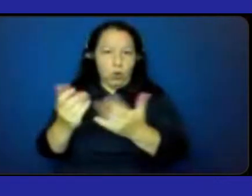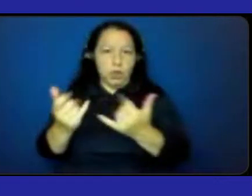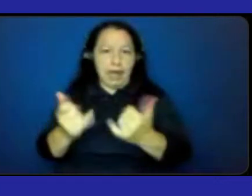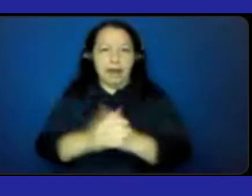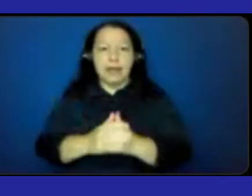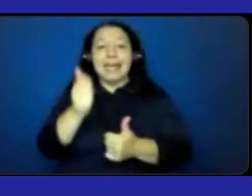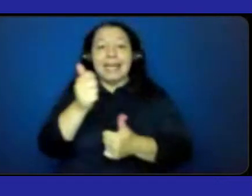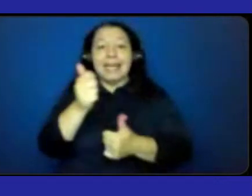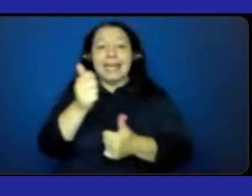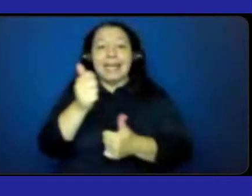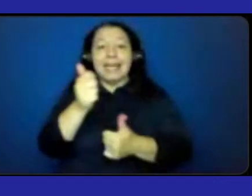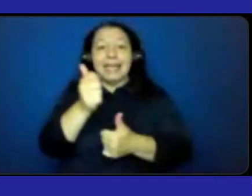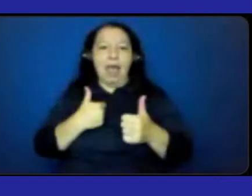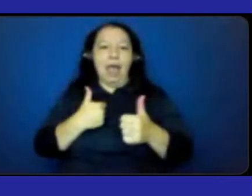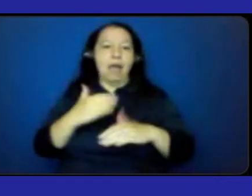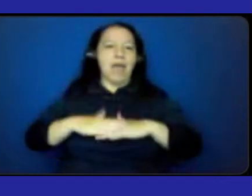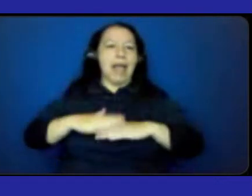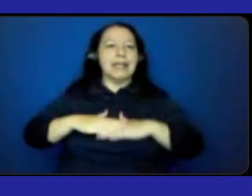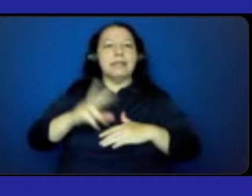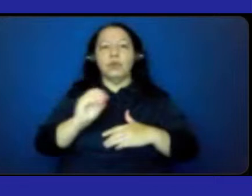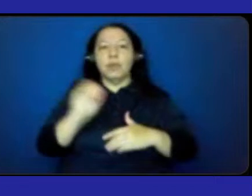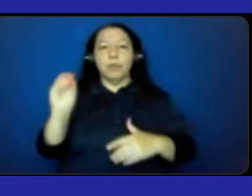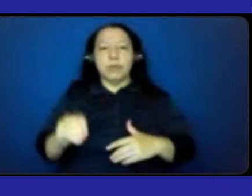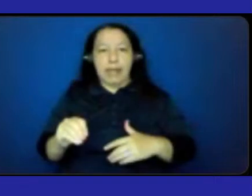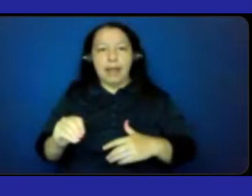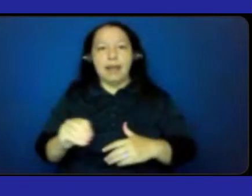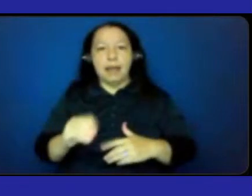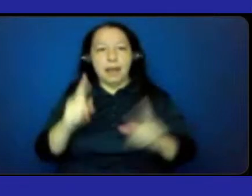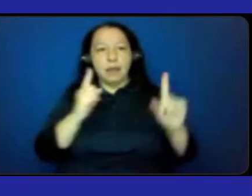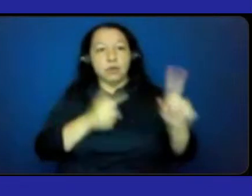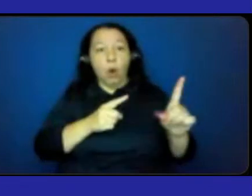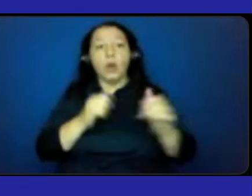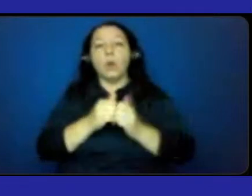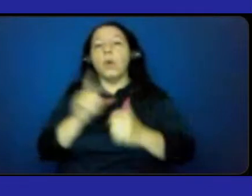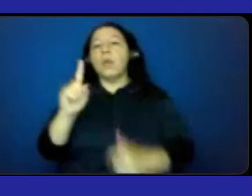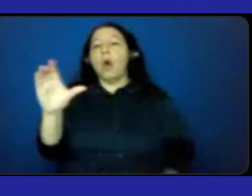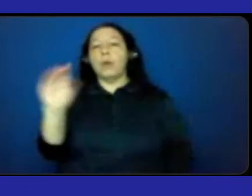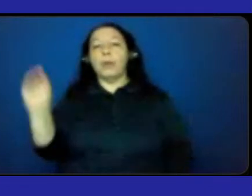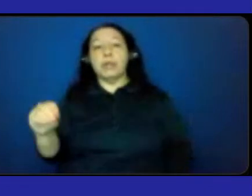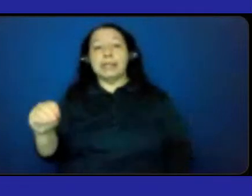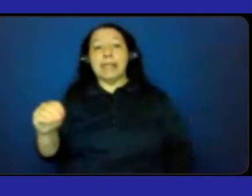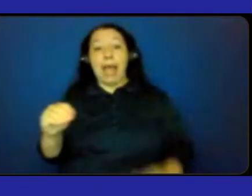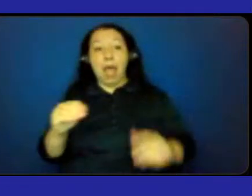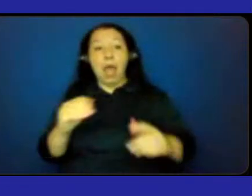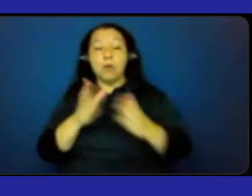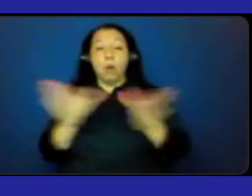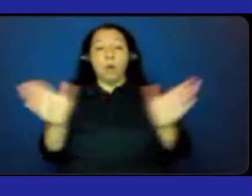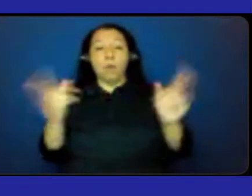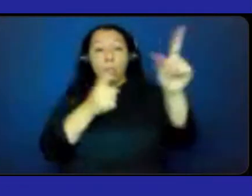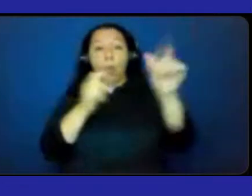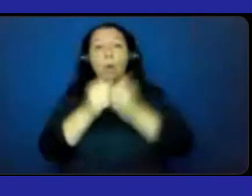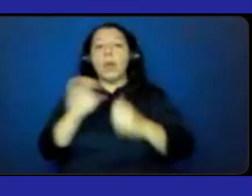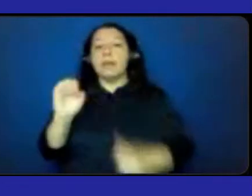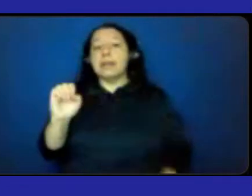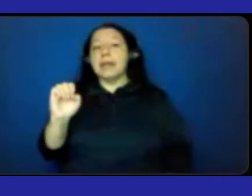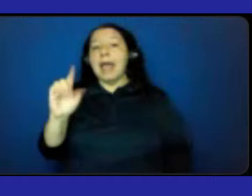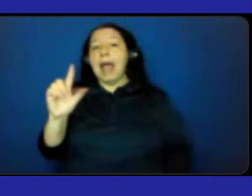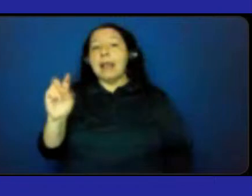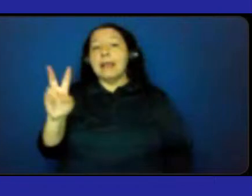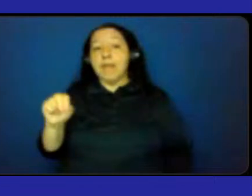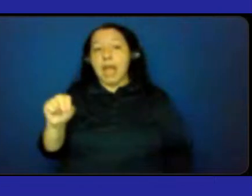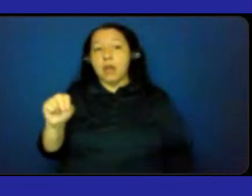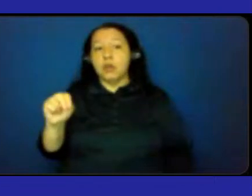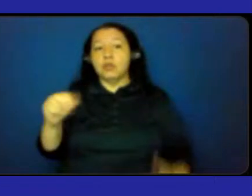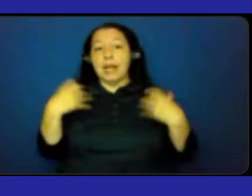a 30% target with a 100% goal with Elevation Health as their New York City certified